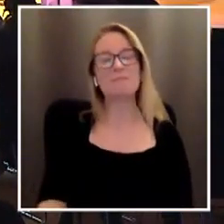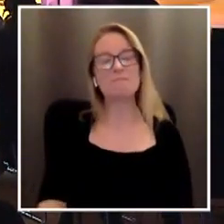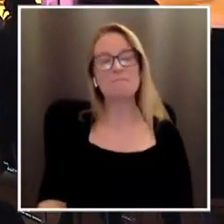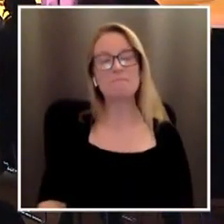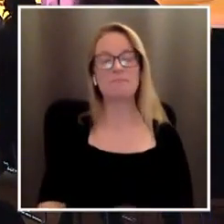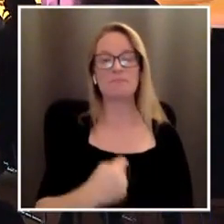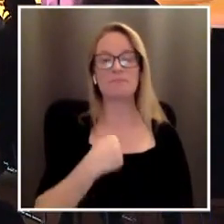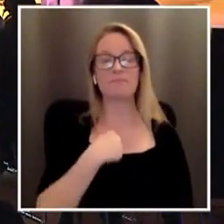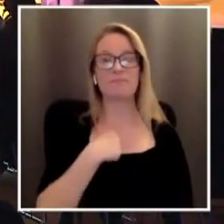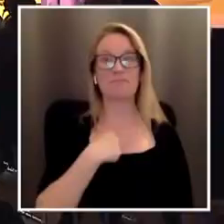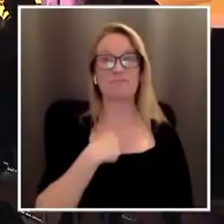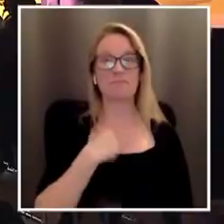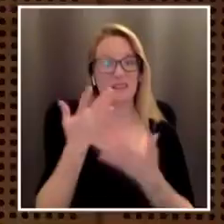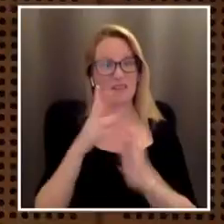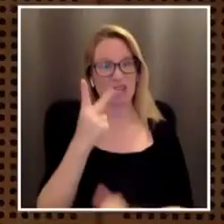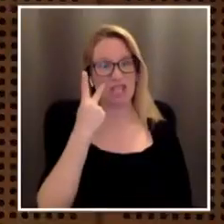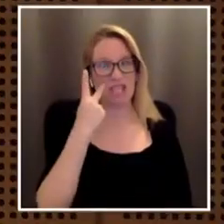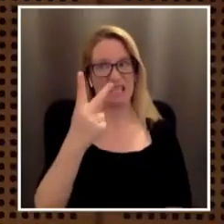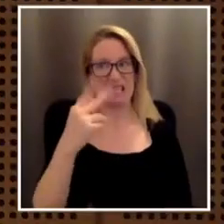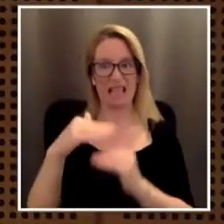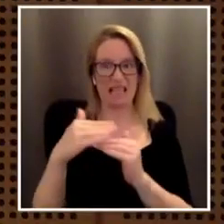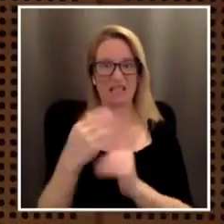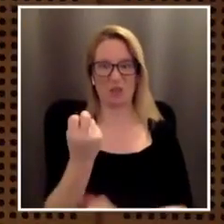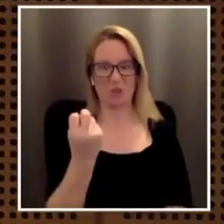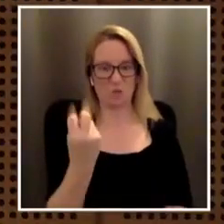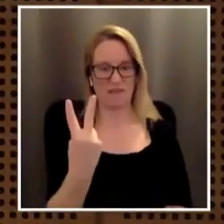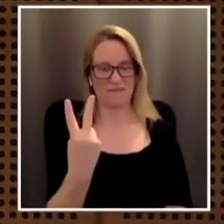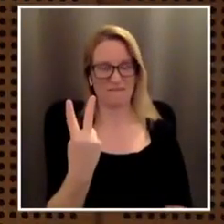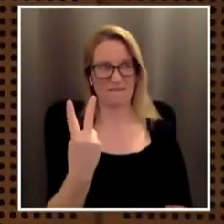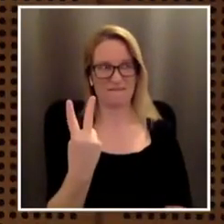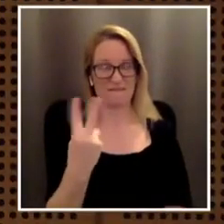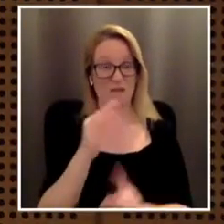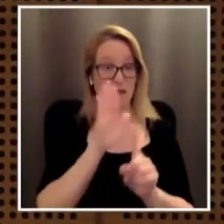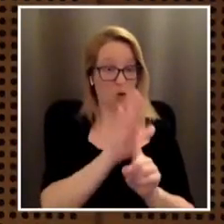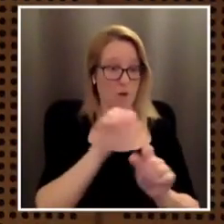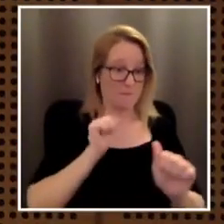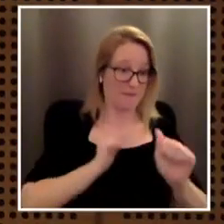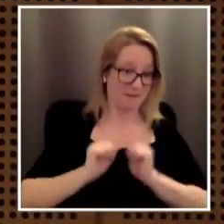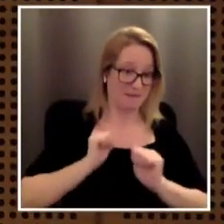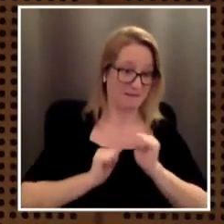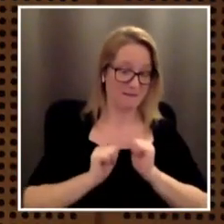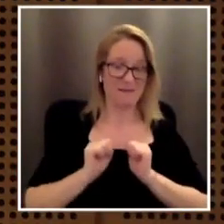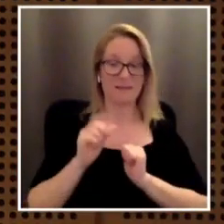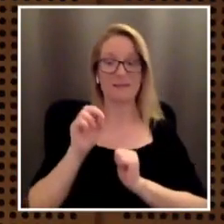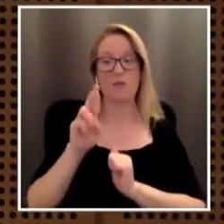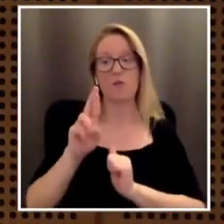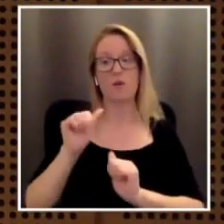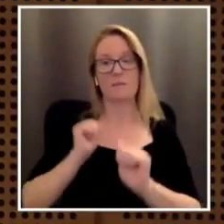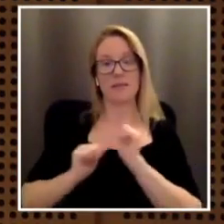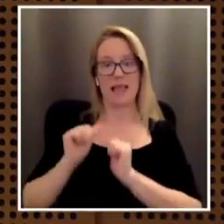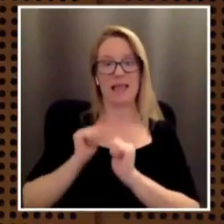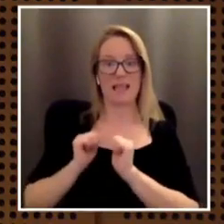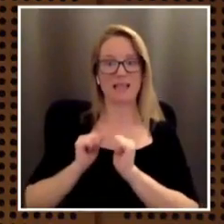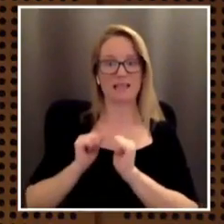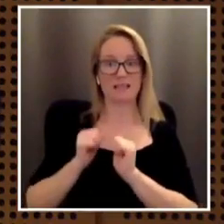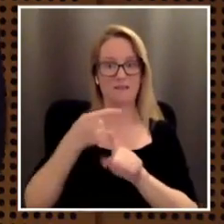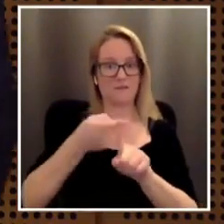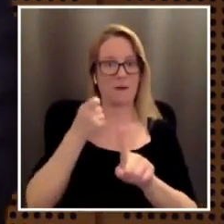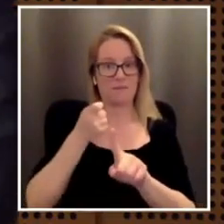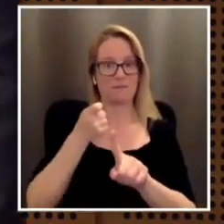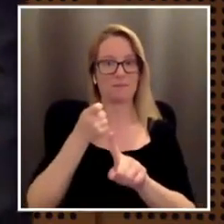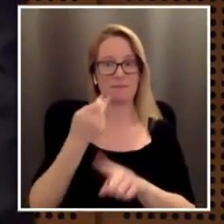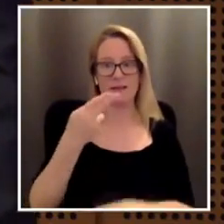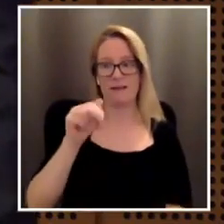I've probably seen at least a dozen of either your plays or the plays that have come out of the